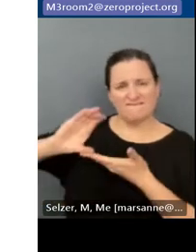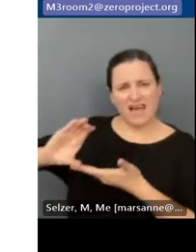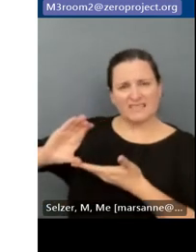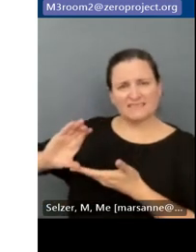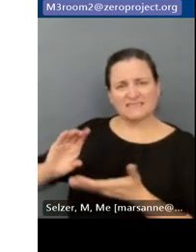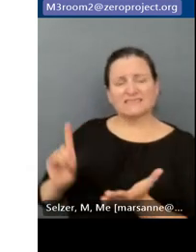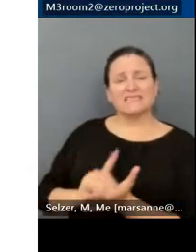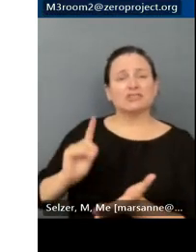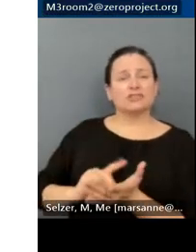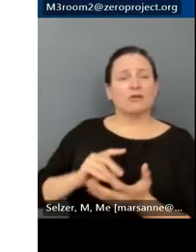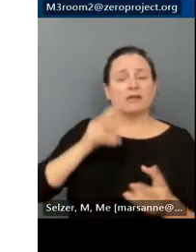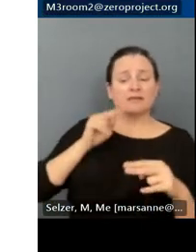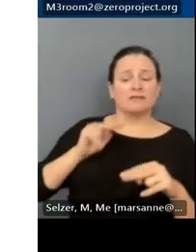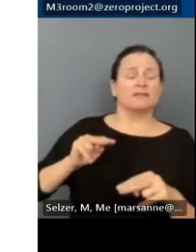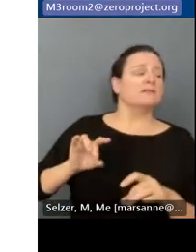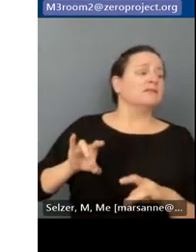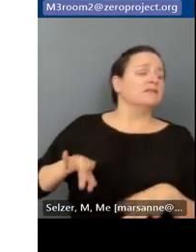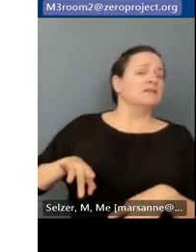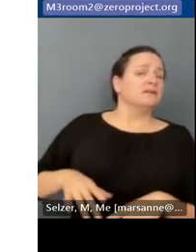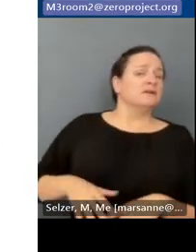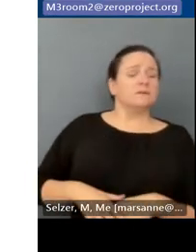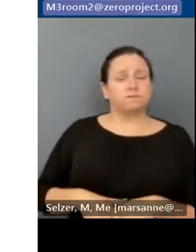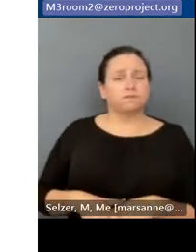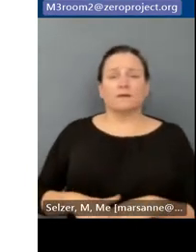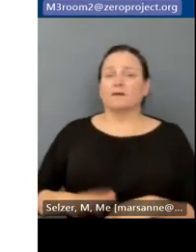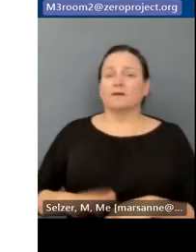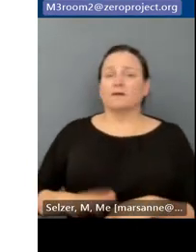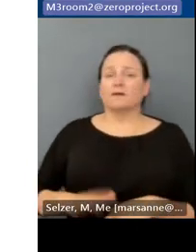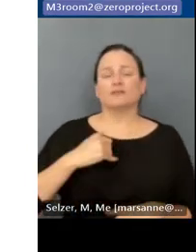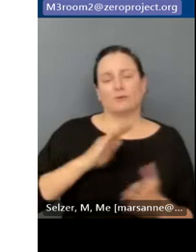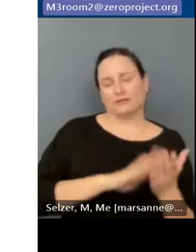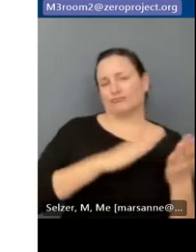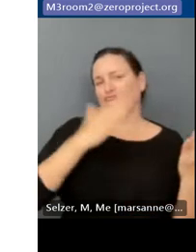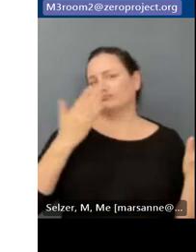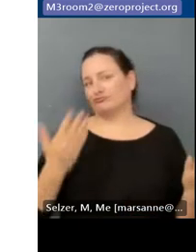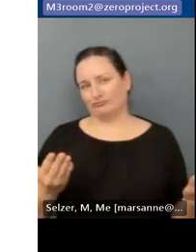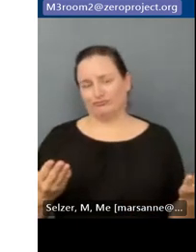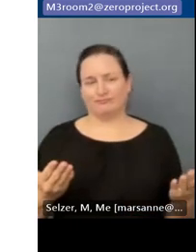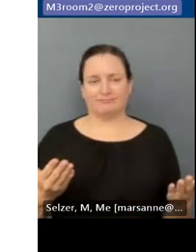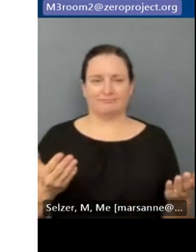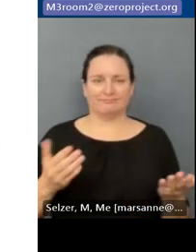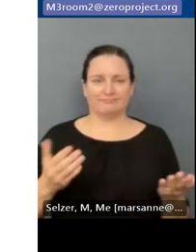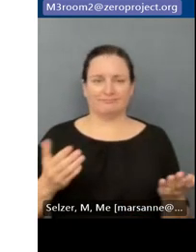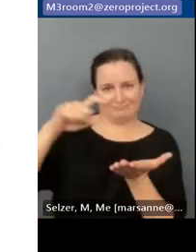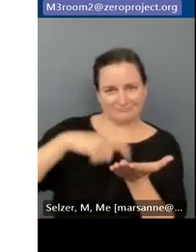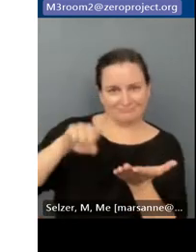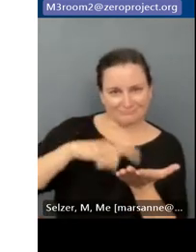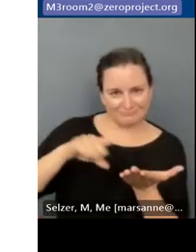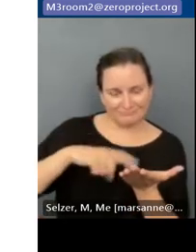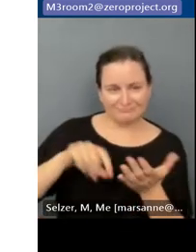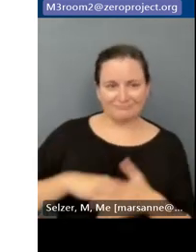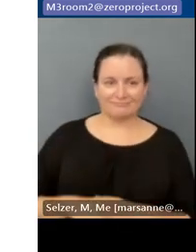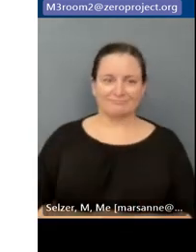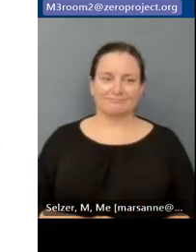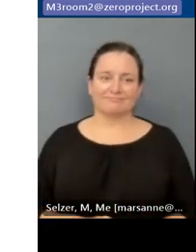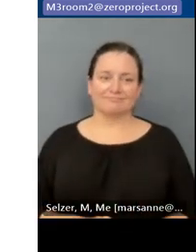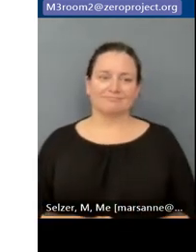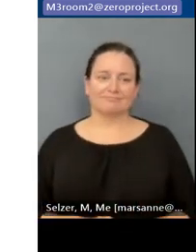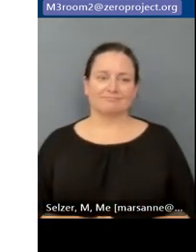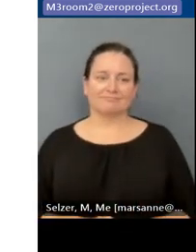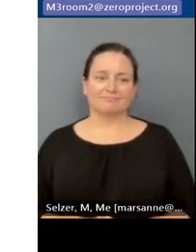absolutely need it. We particularly take care to sync our sign to Greek and